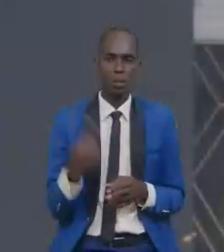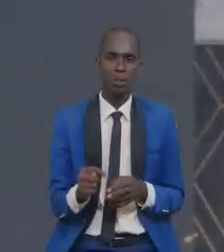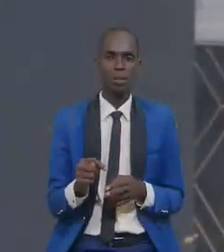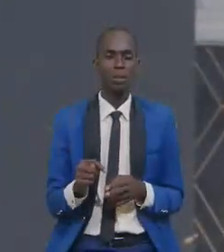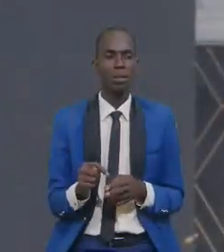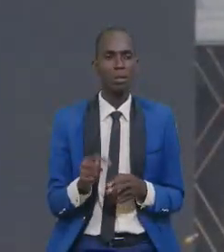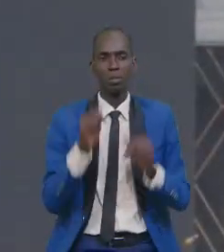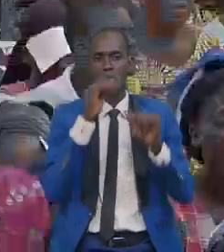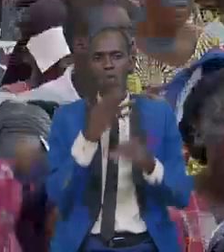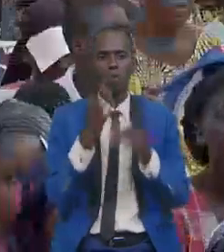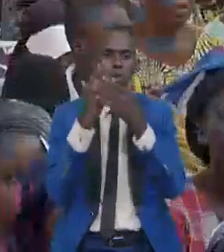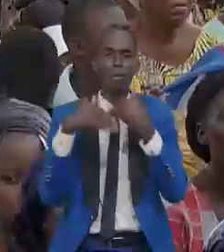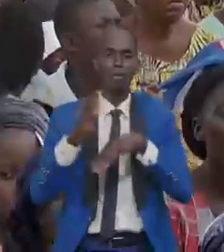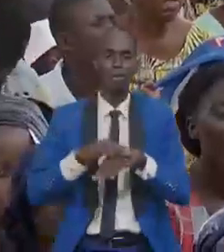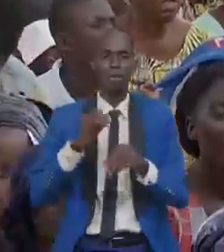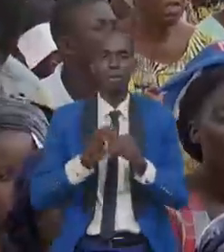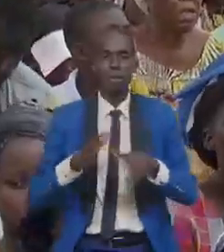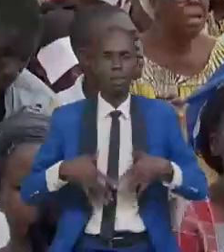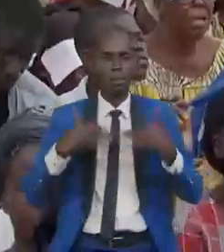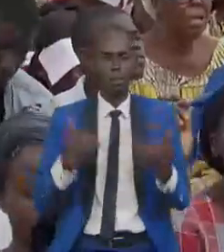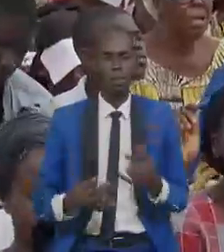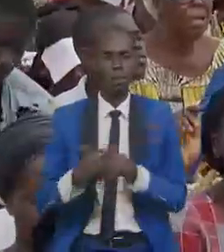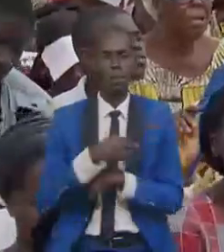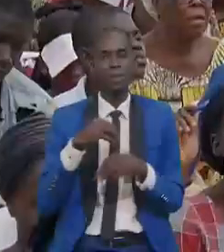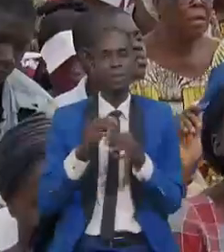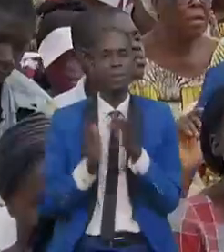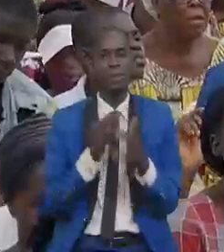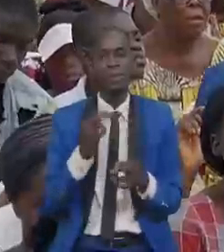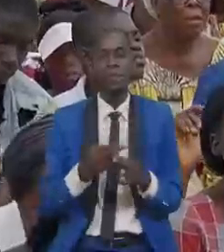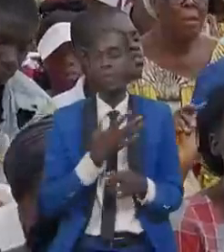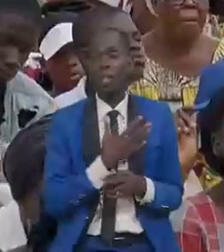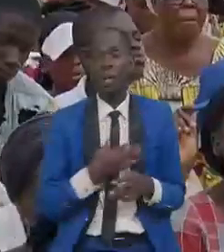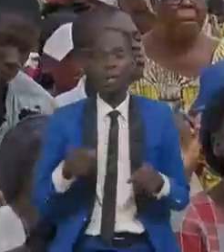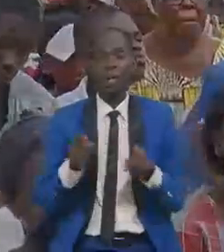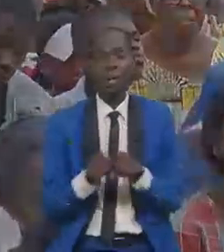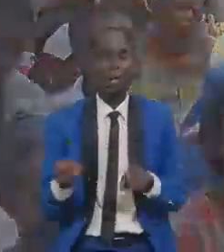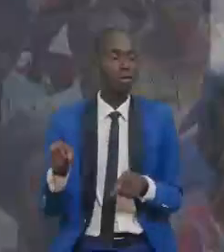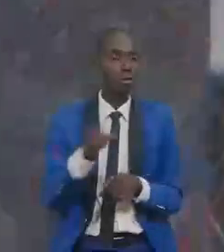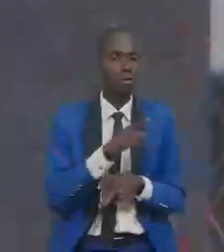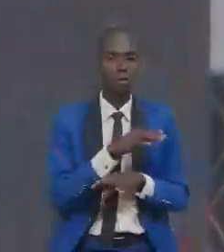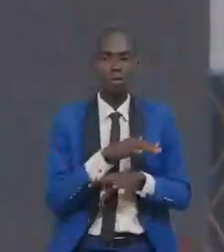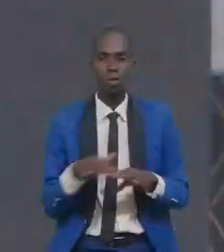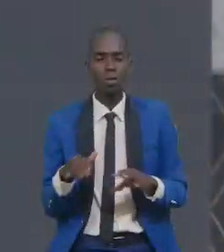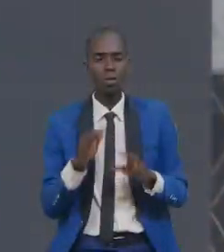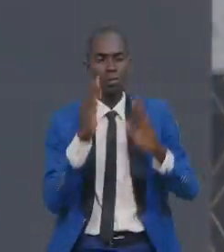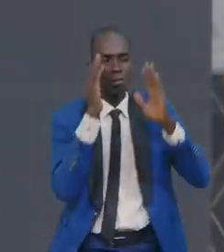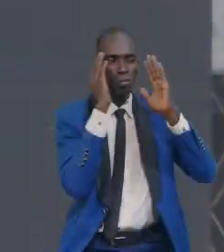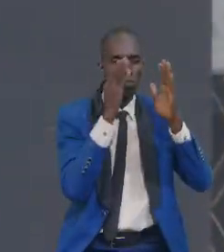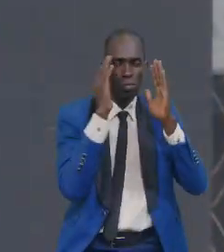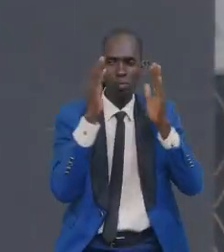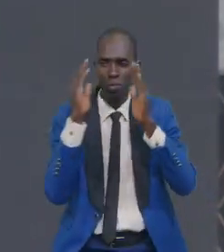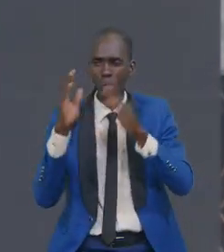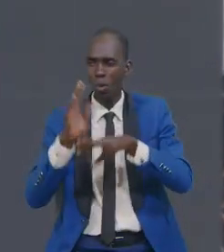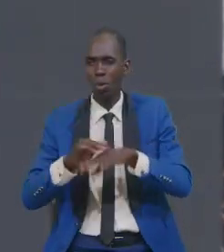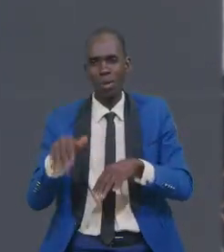today, in Jesus' name. And as you don't hear anyone, any